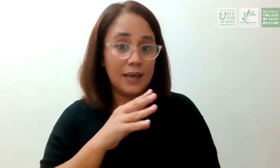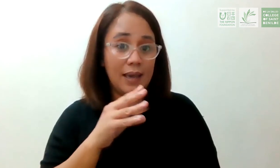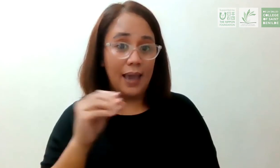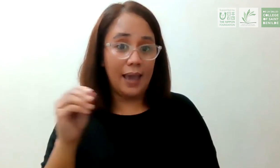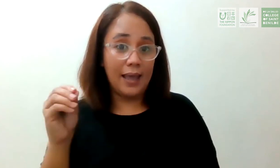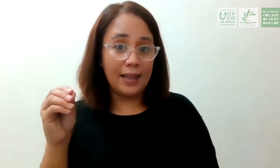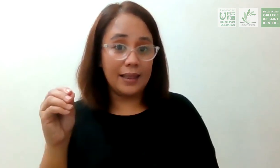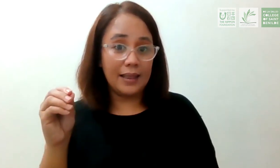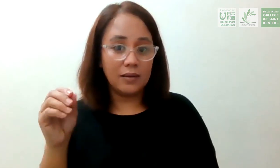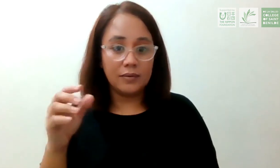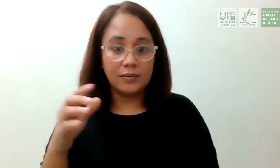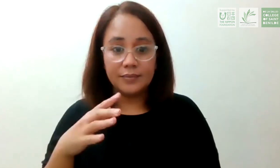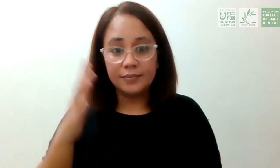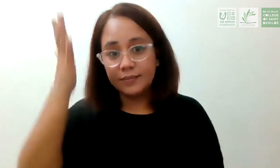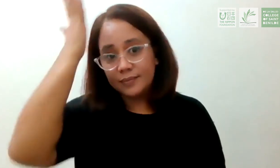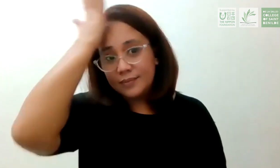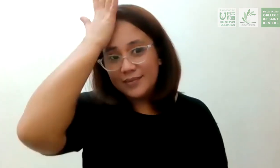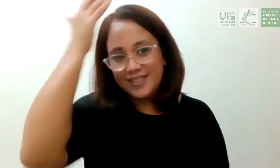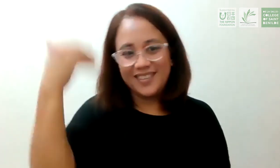Peeps is not back yet. Okay.